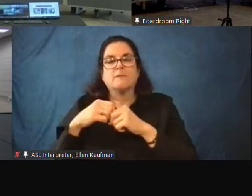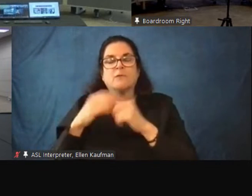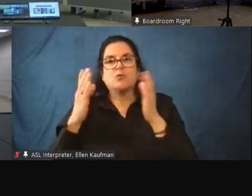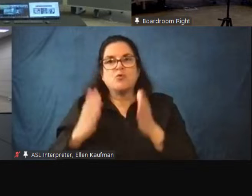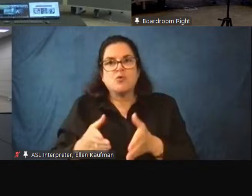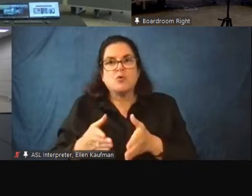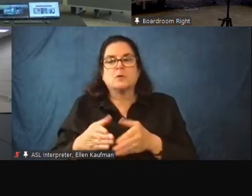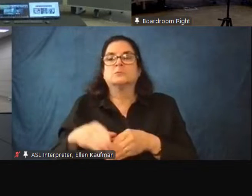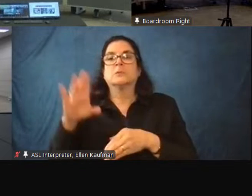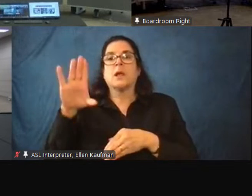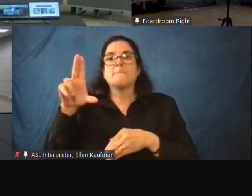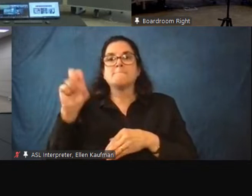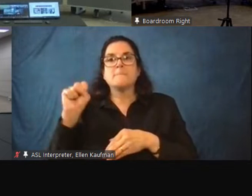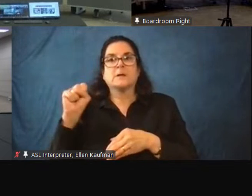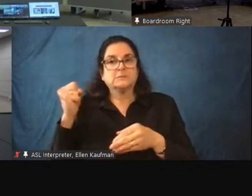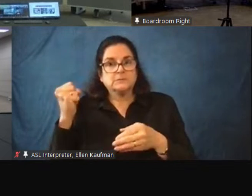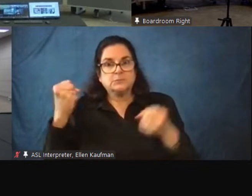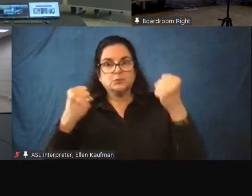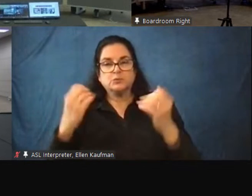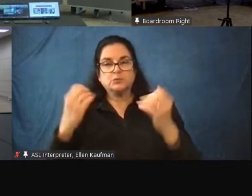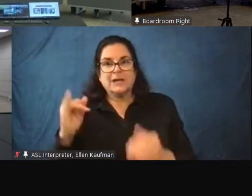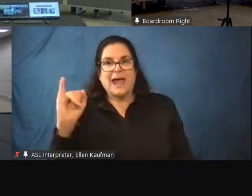bus driver, ID number